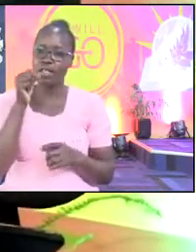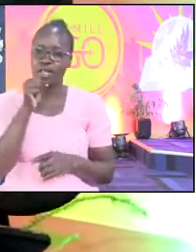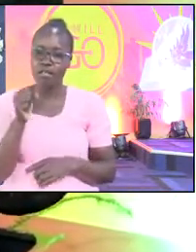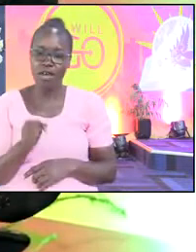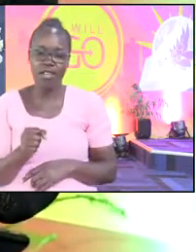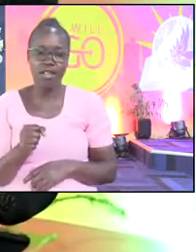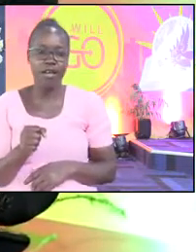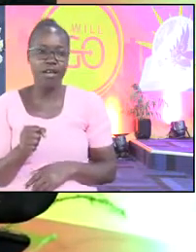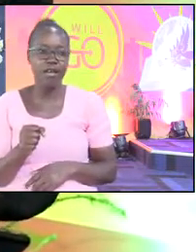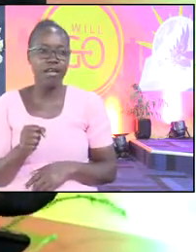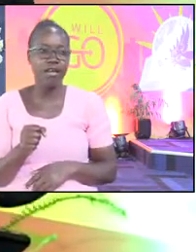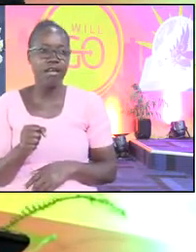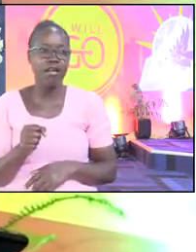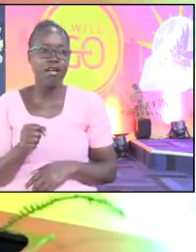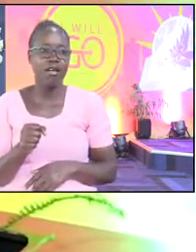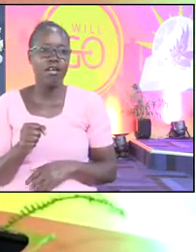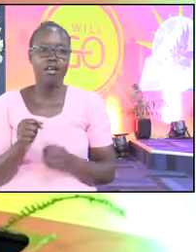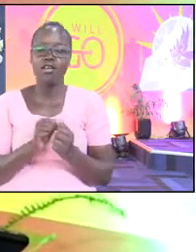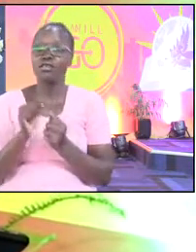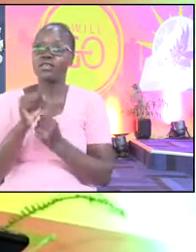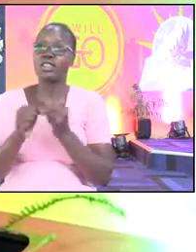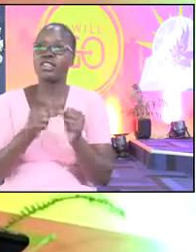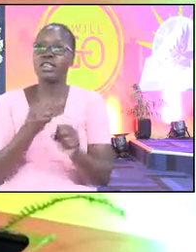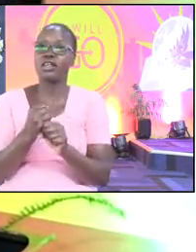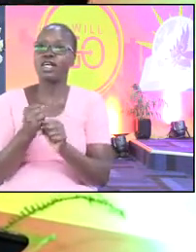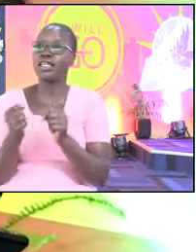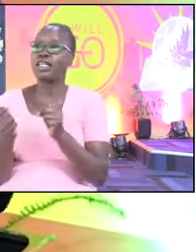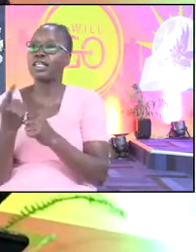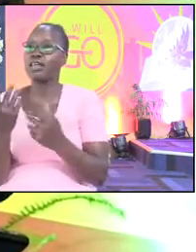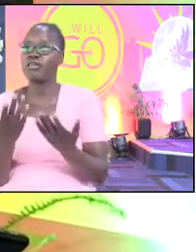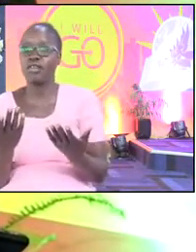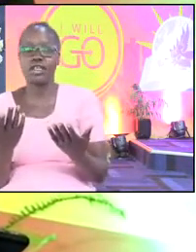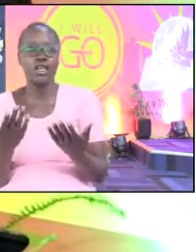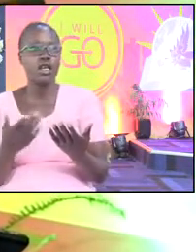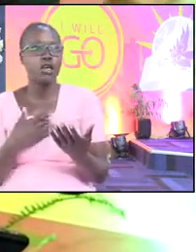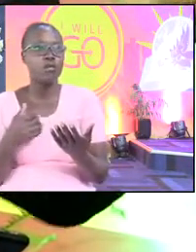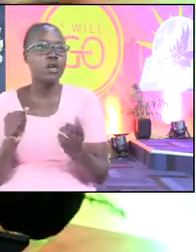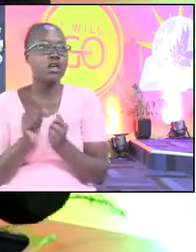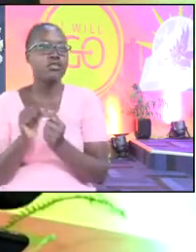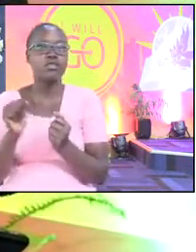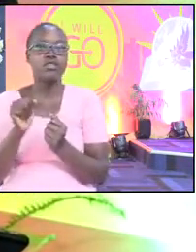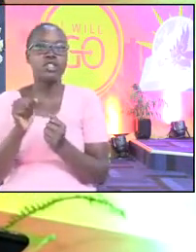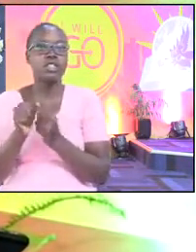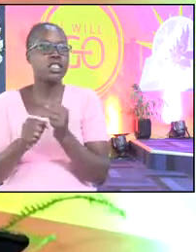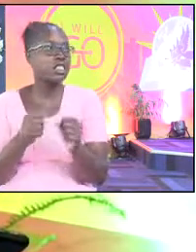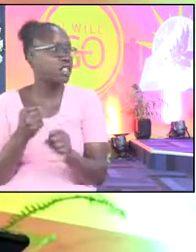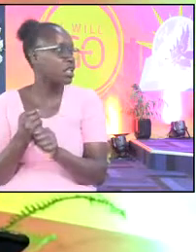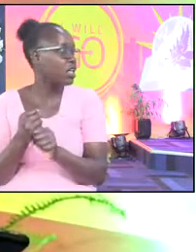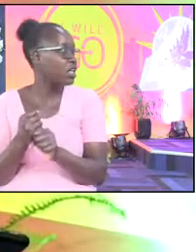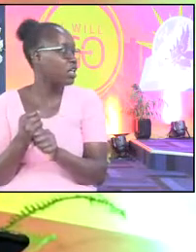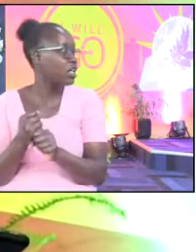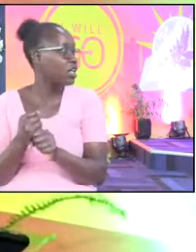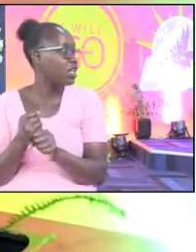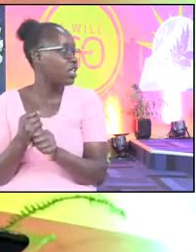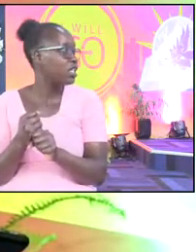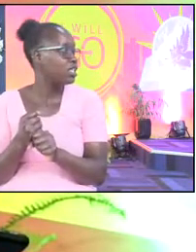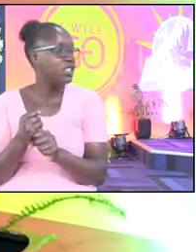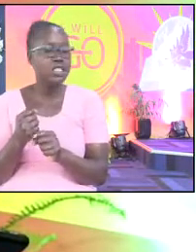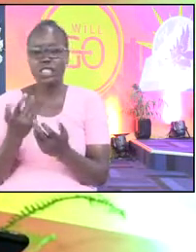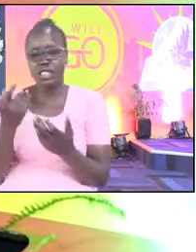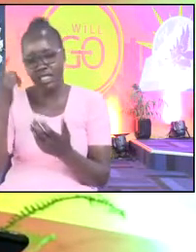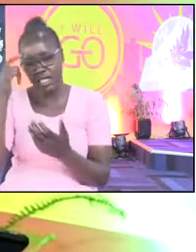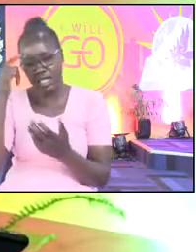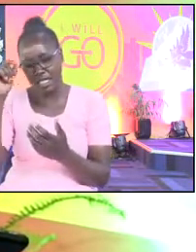grandfather of a 15-year-old and 11-year-old. By the way, my 15-year-old granddaughter, Aurora, she thinks she knows more than